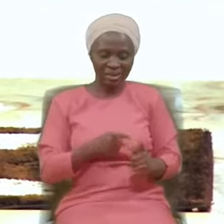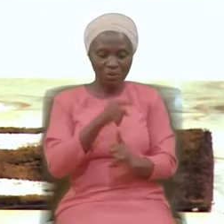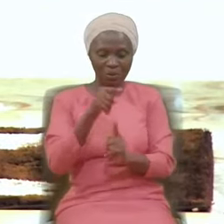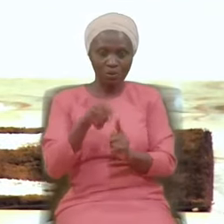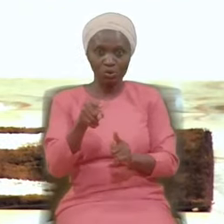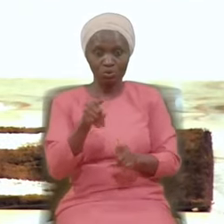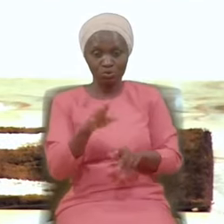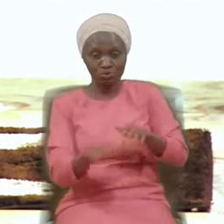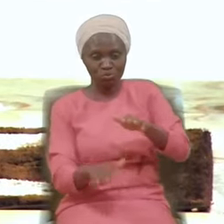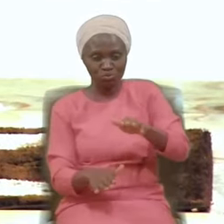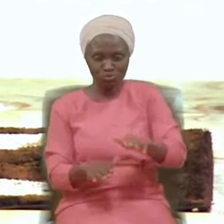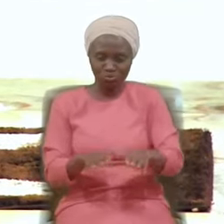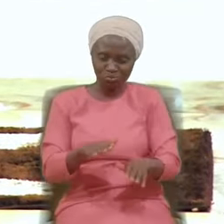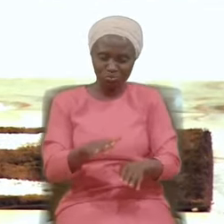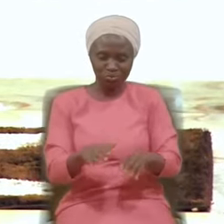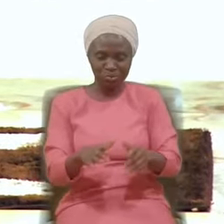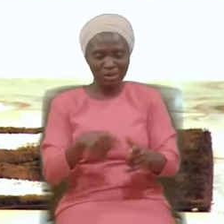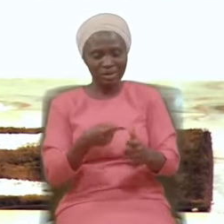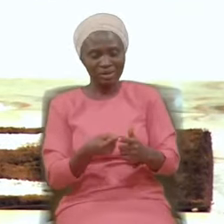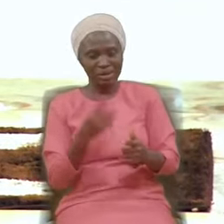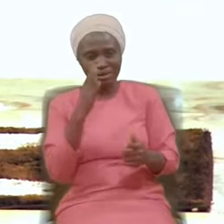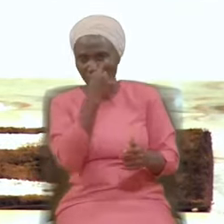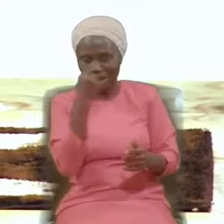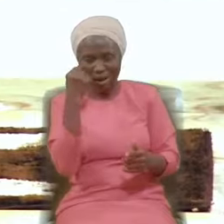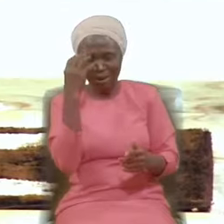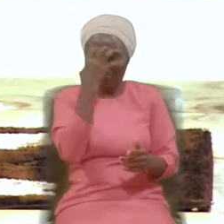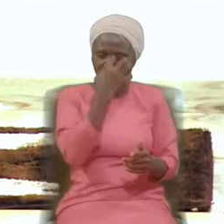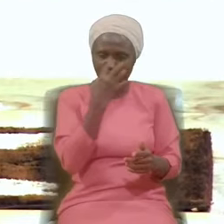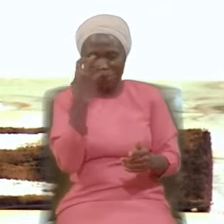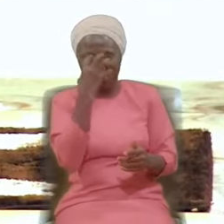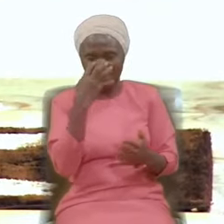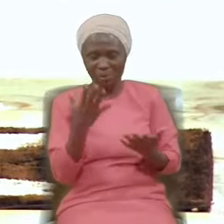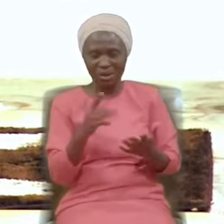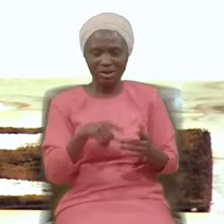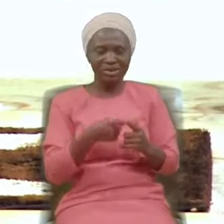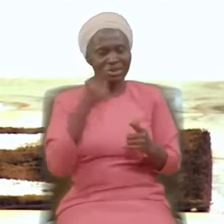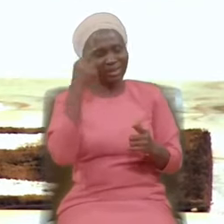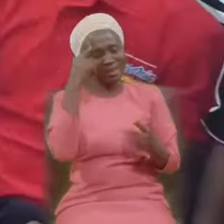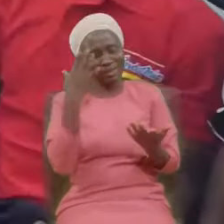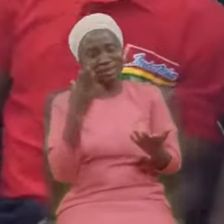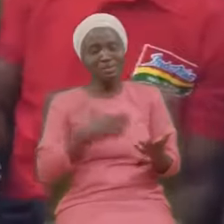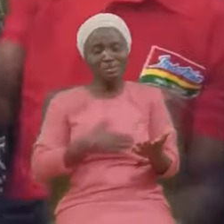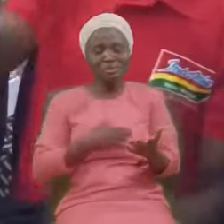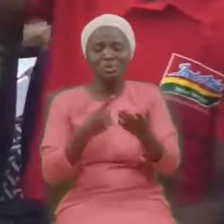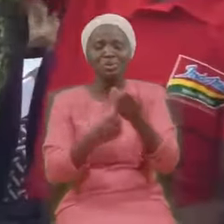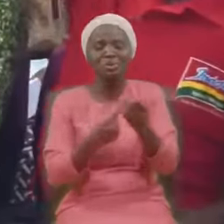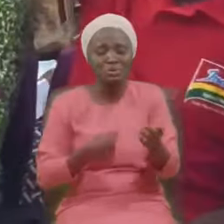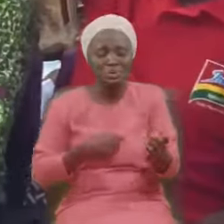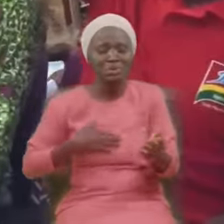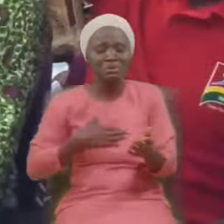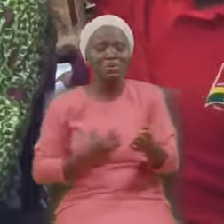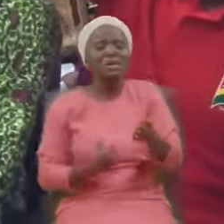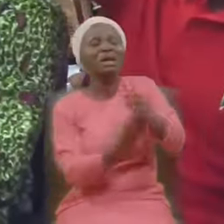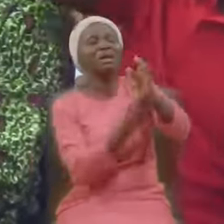eyes are turning. I'm going to fall. Hold me, hold me. You will hold other people tonight.